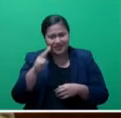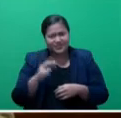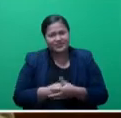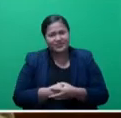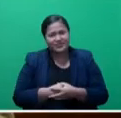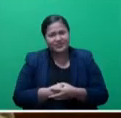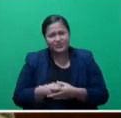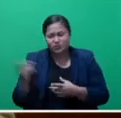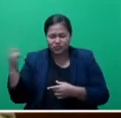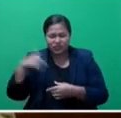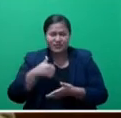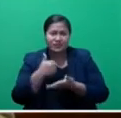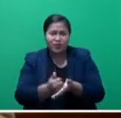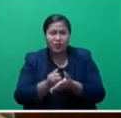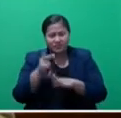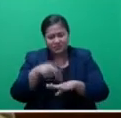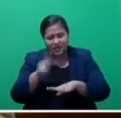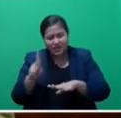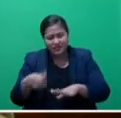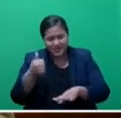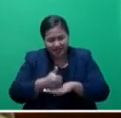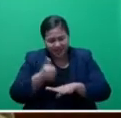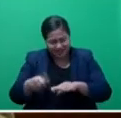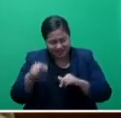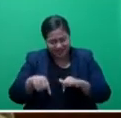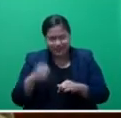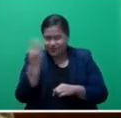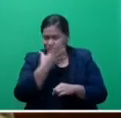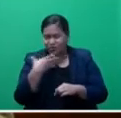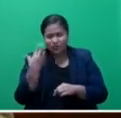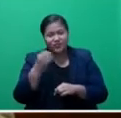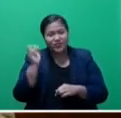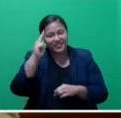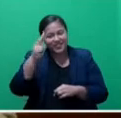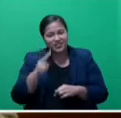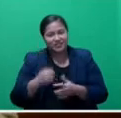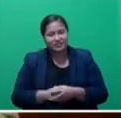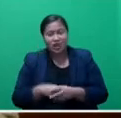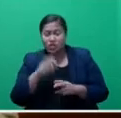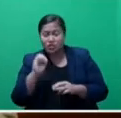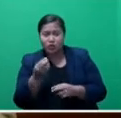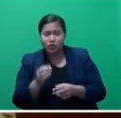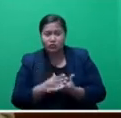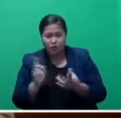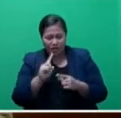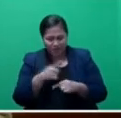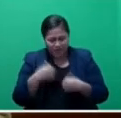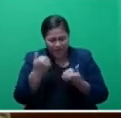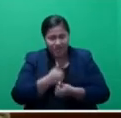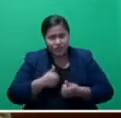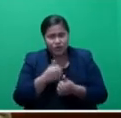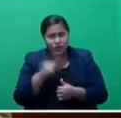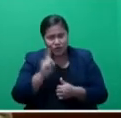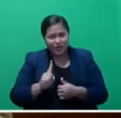country for their immense contributions. The fruits that we enjoy today is from the trees they